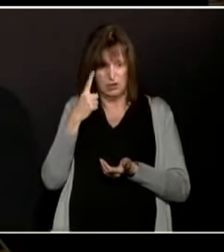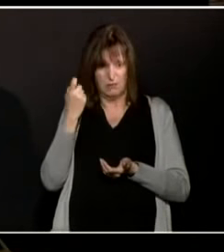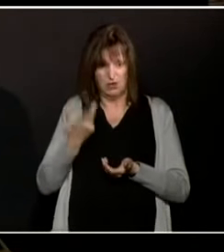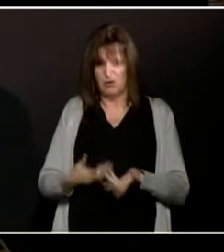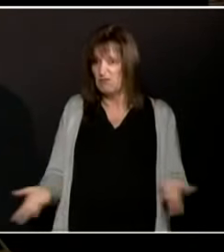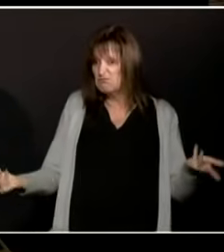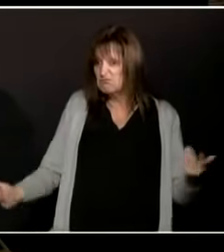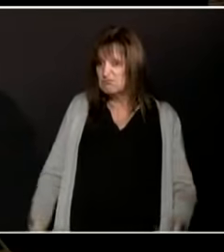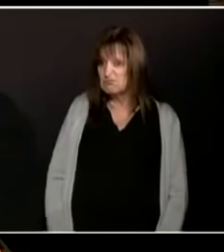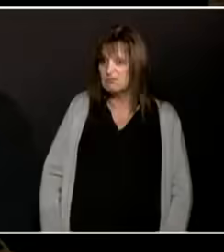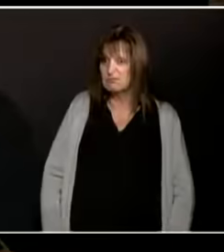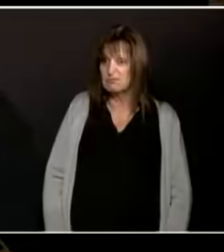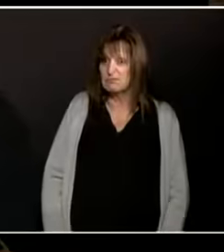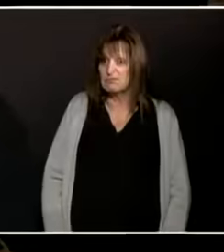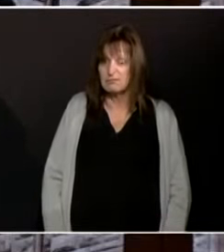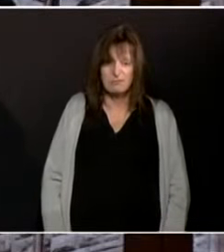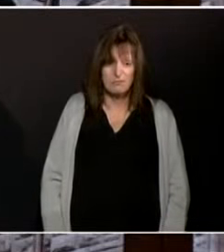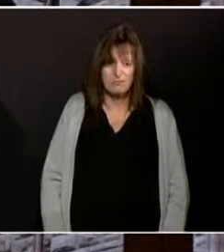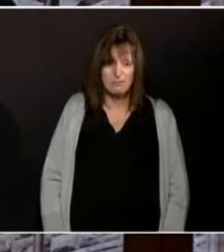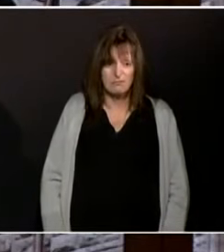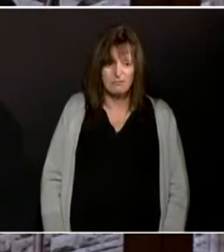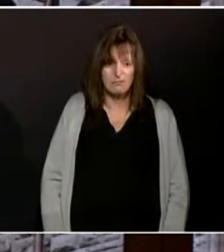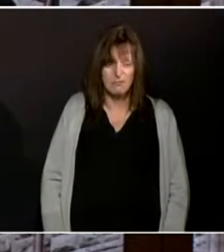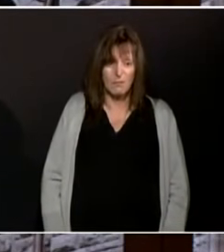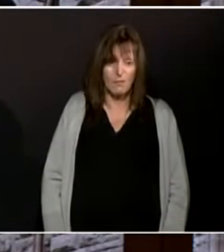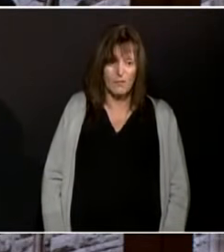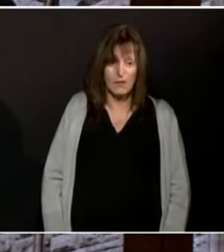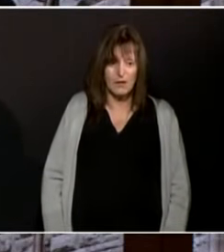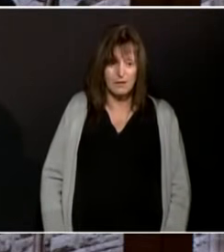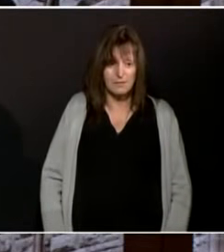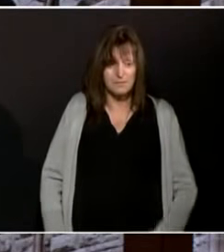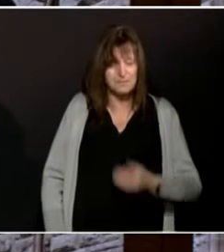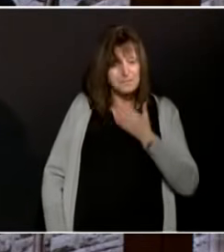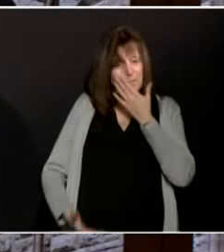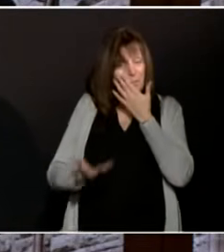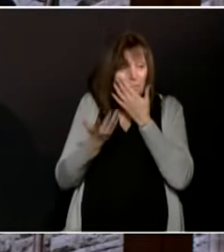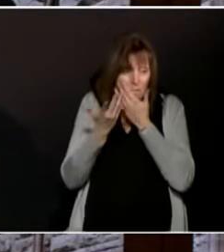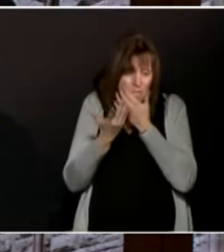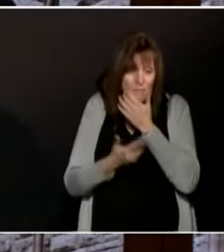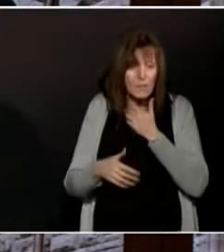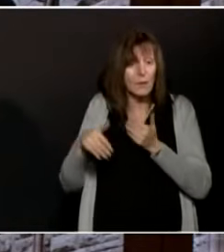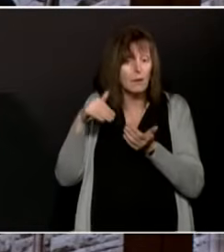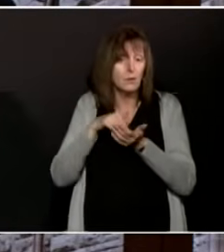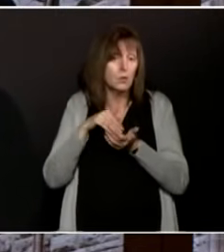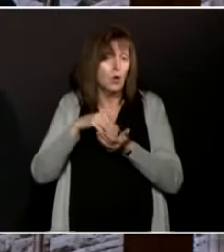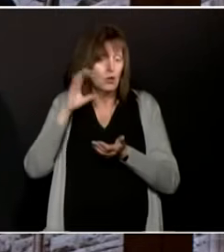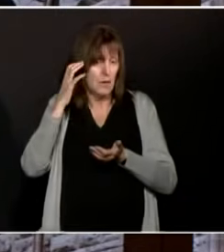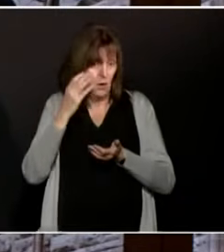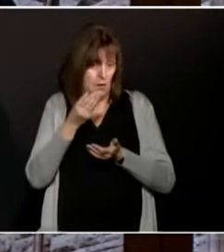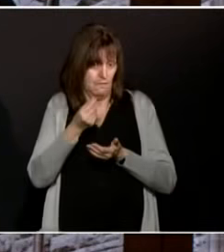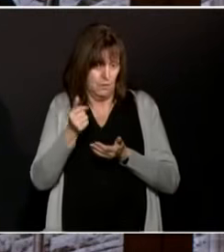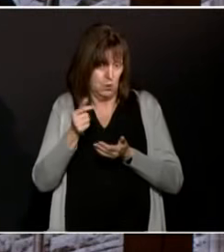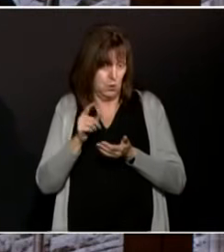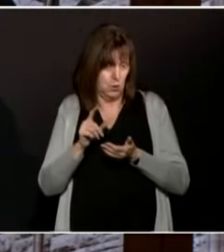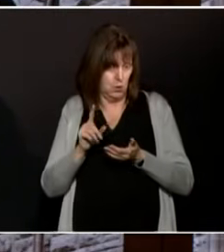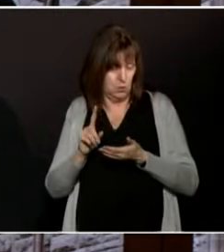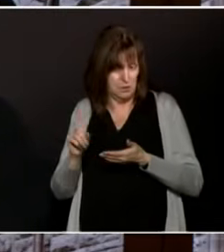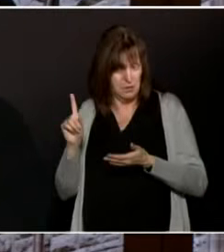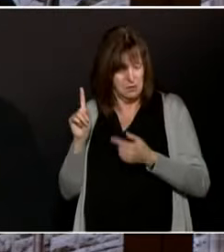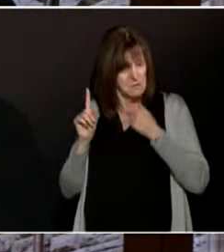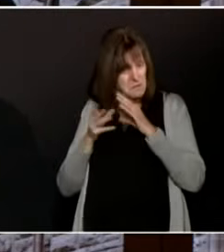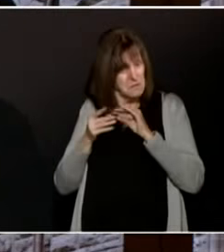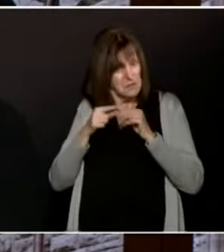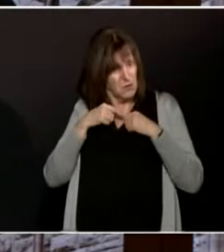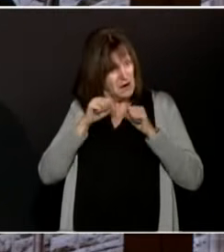Well, I know Dr. Brown a couple weeks ago was saying with all things in line, we can look forward to a summer. Now he's saying the way things are, I'm not